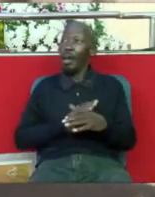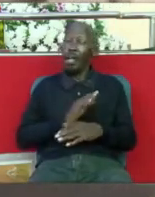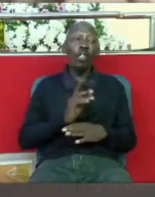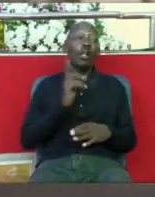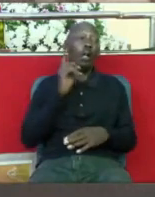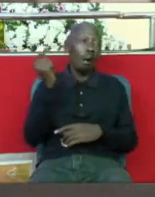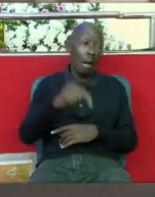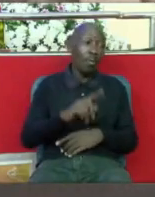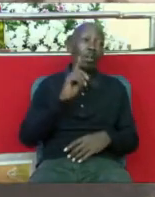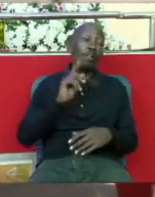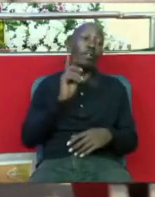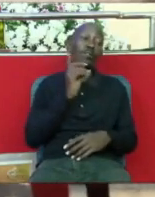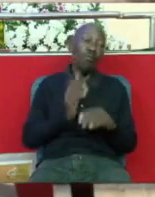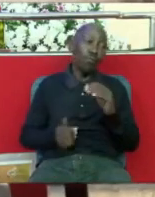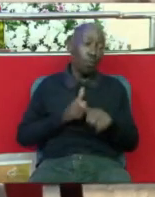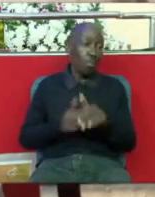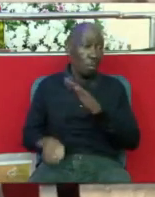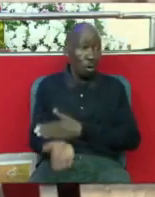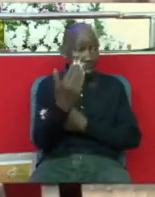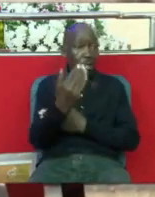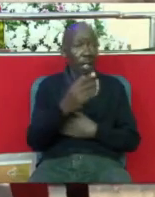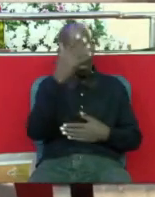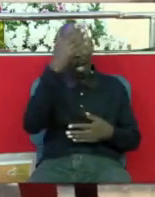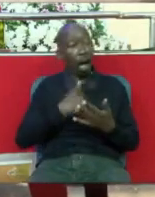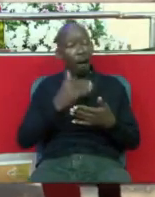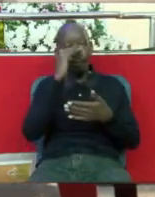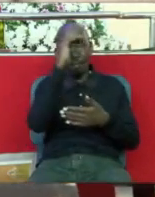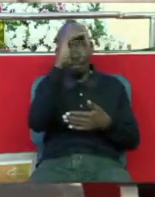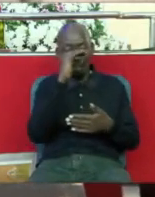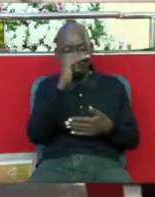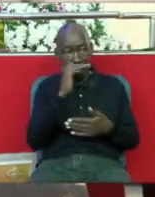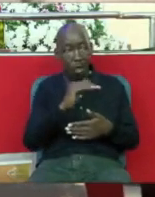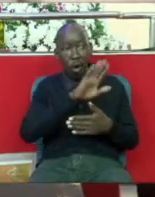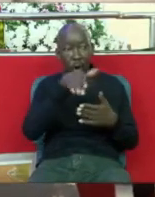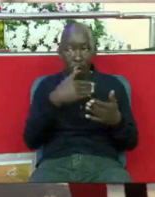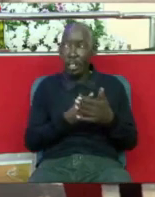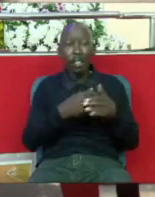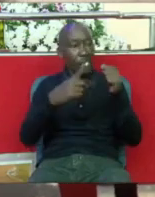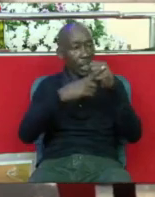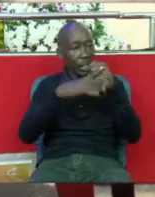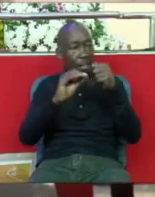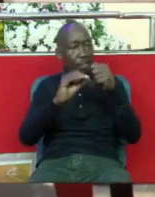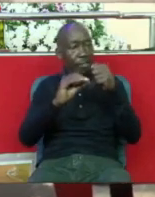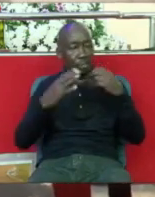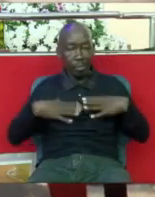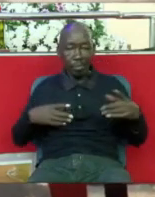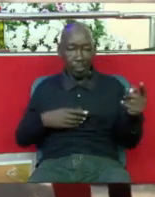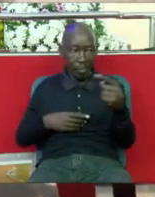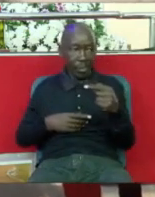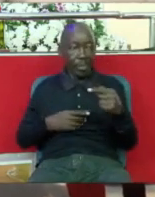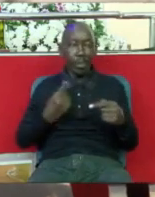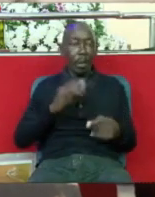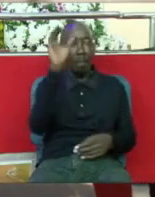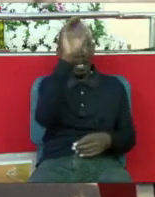morning. Tukija asubuhi inayofuata. The list is up there. Orodha ingekuwa pale. All of the 60 of us. Watu 60. And then the